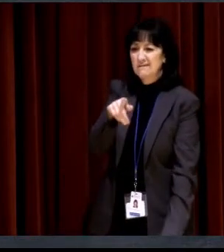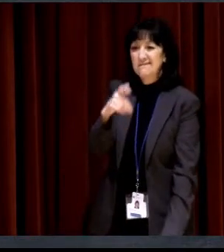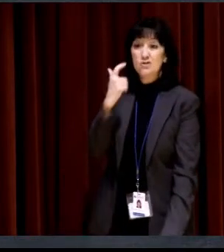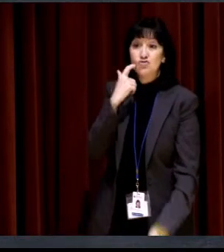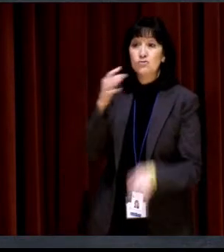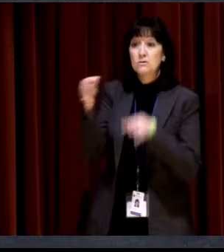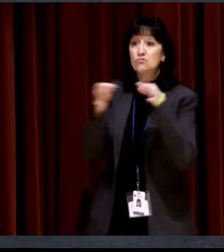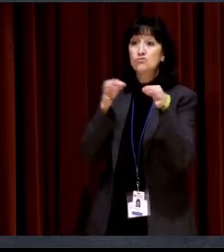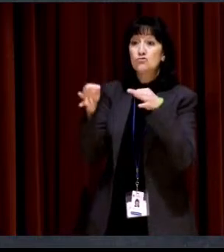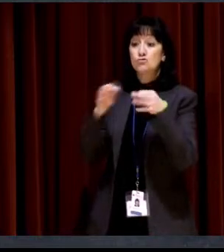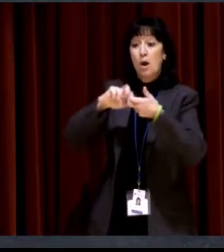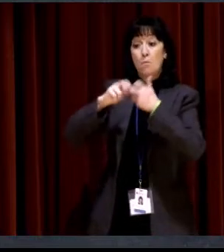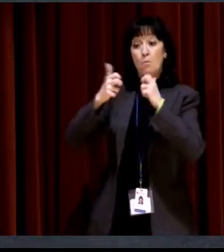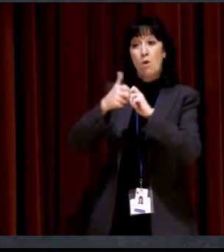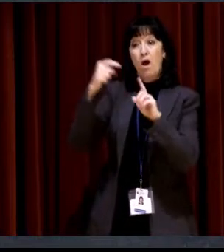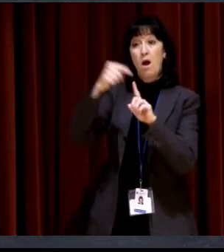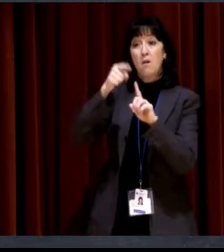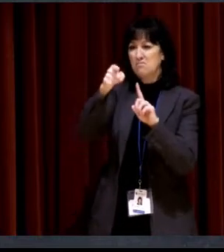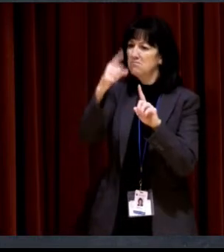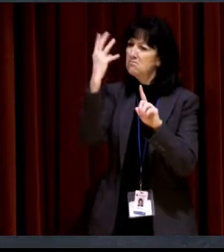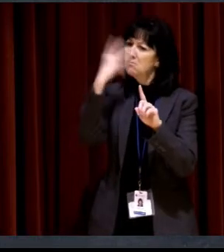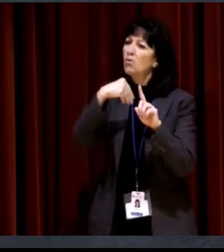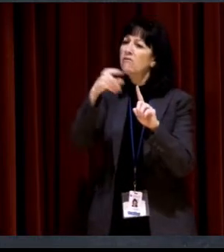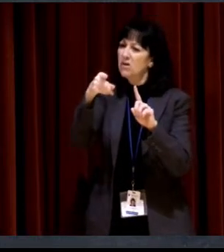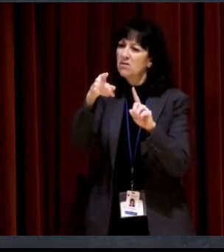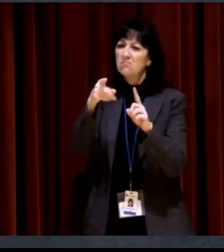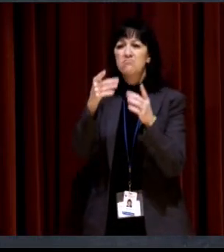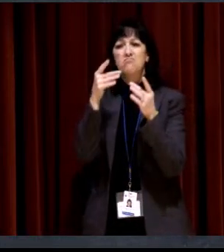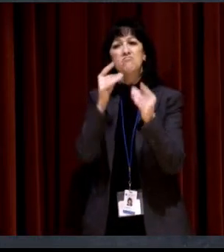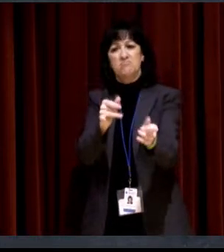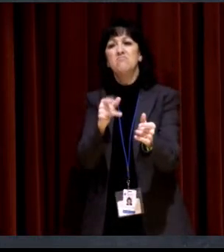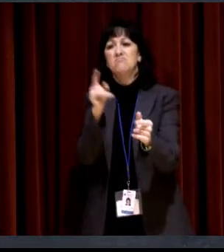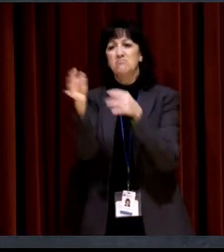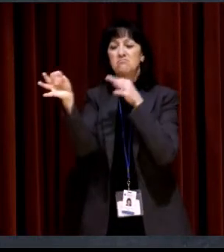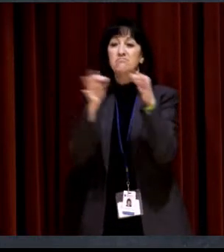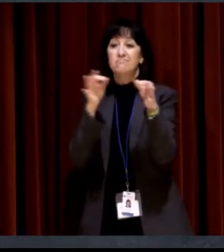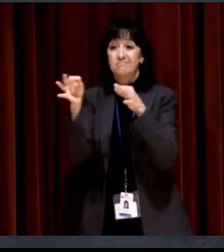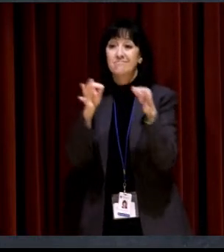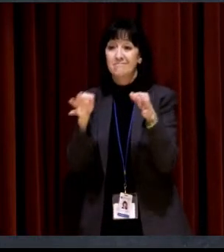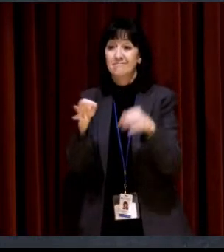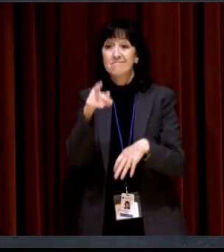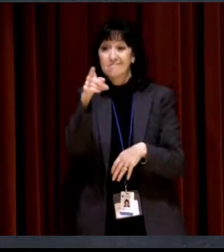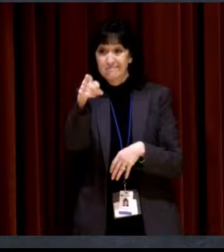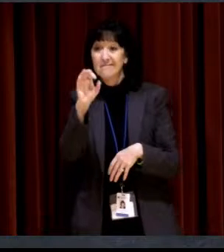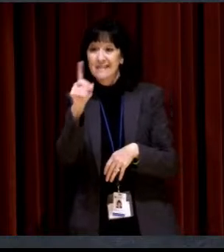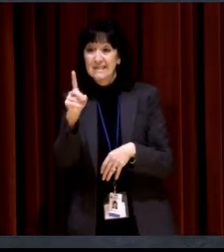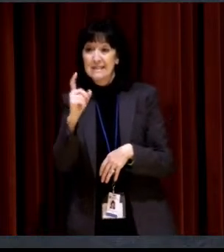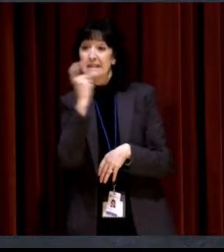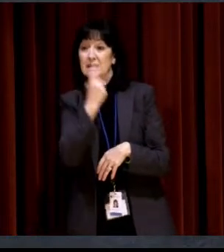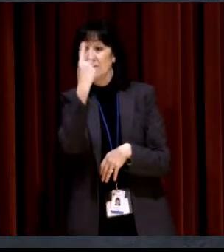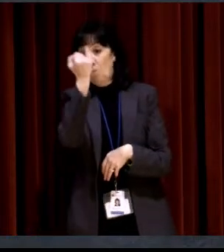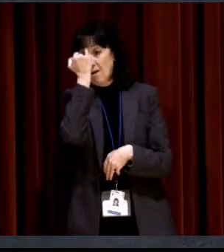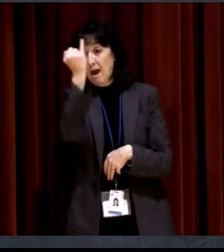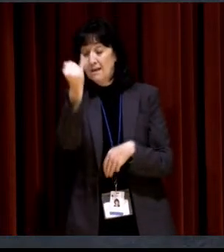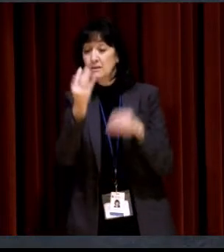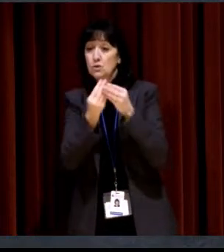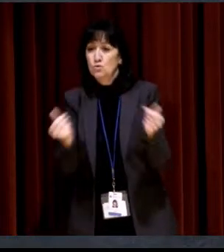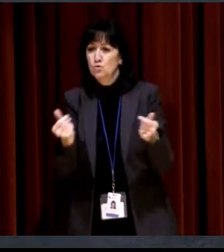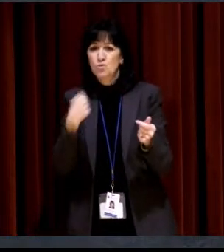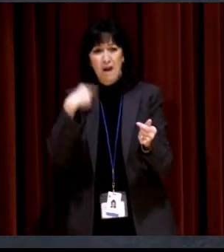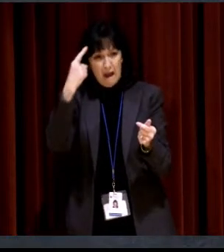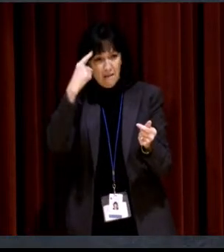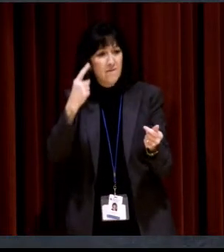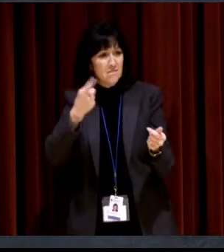challenge. And at the same time, at the end, gave a really good solution. We can do this. I do believe we can do